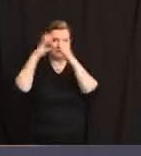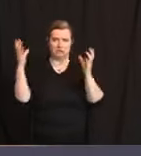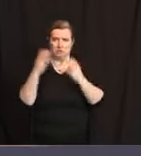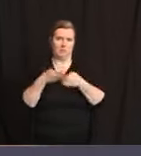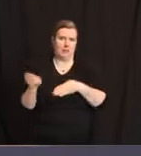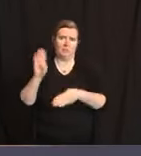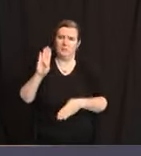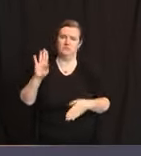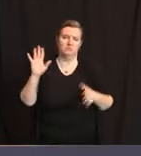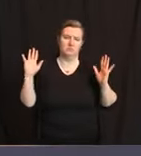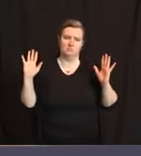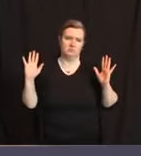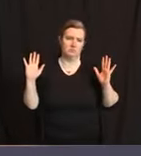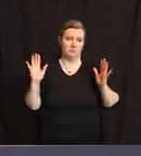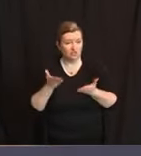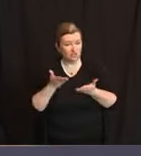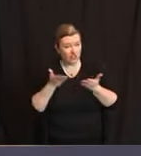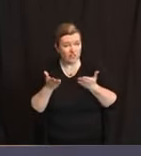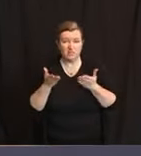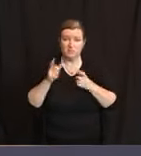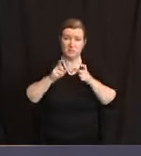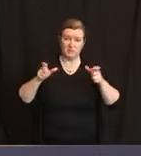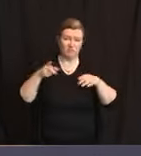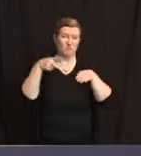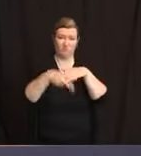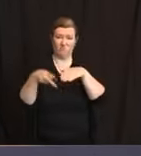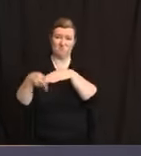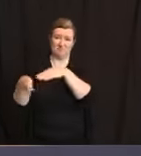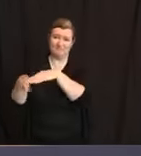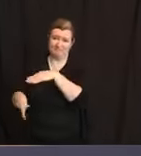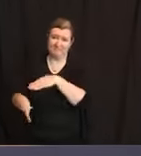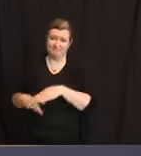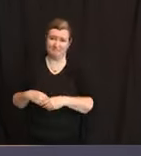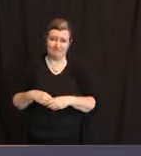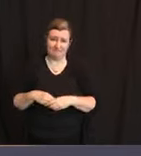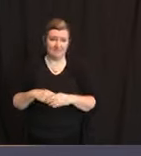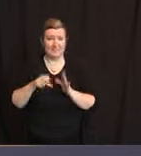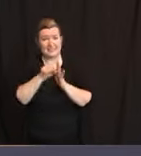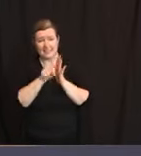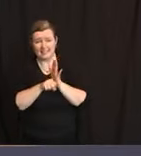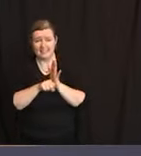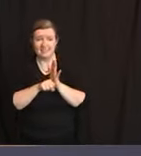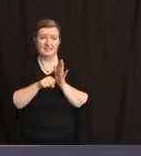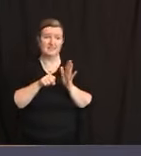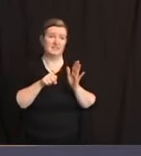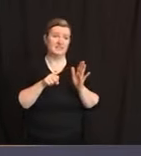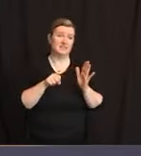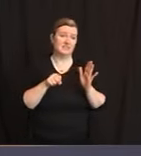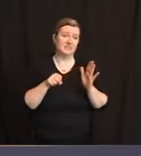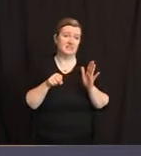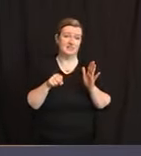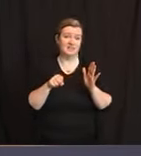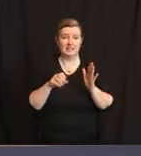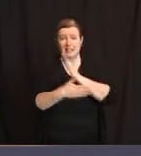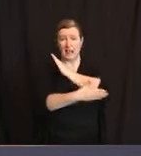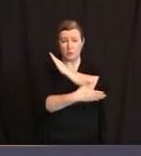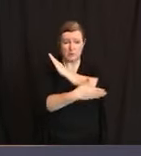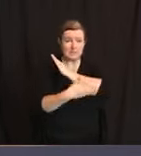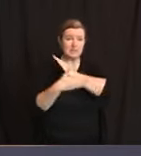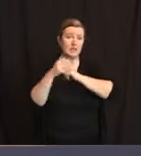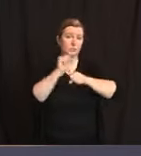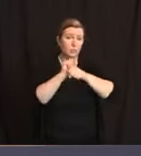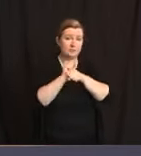services and headcount from the very people that we need at the point of attack right now in the biggest healthcare crisis in the